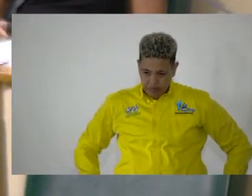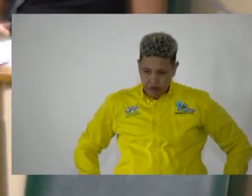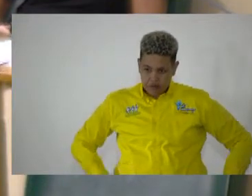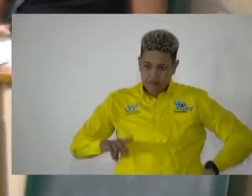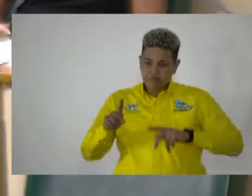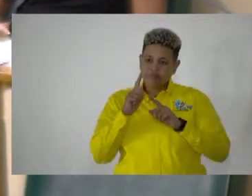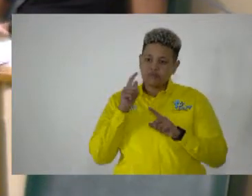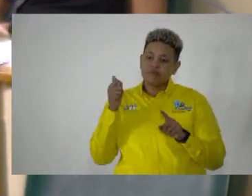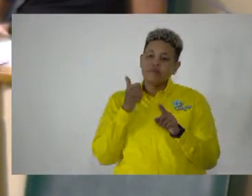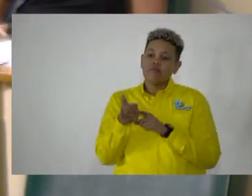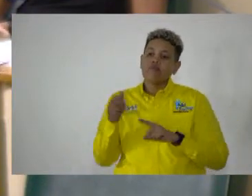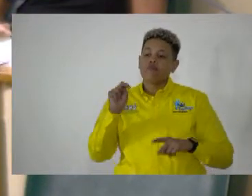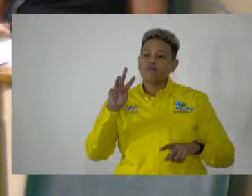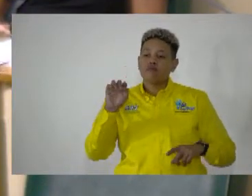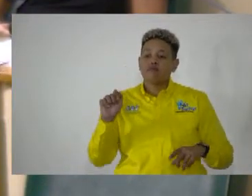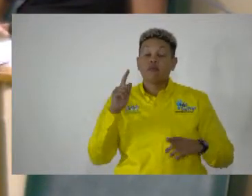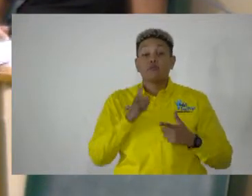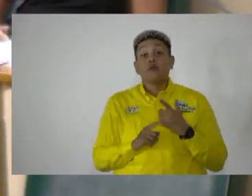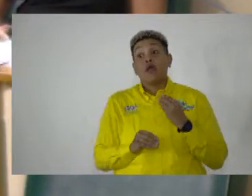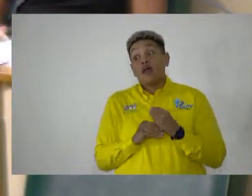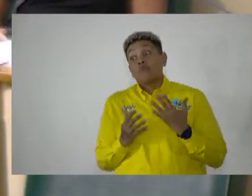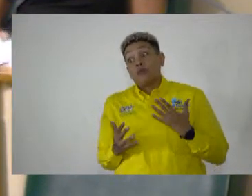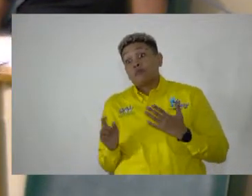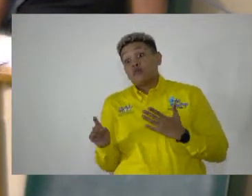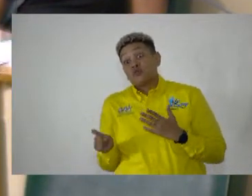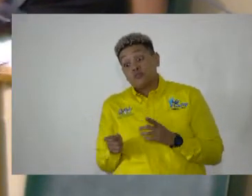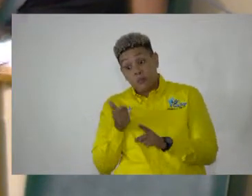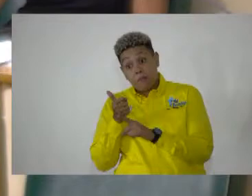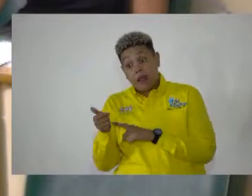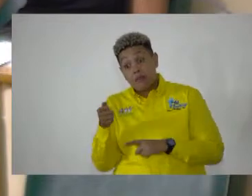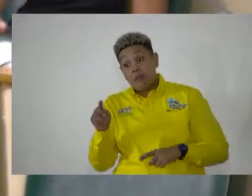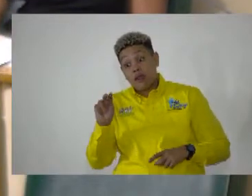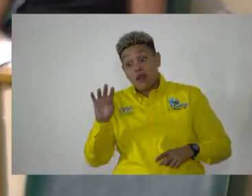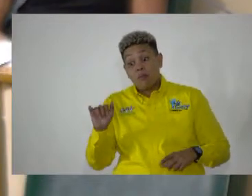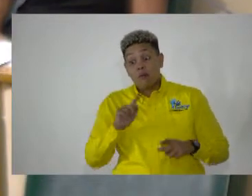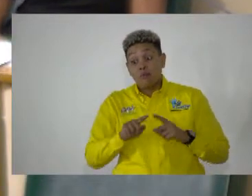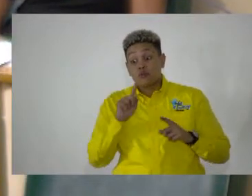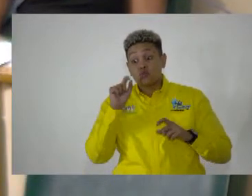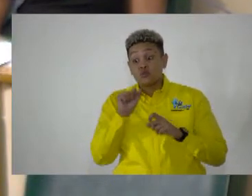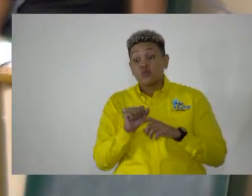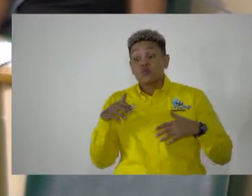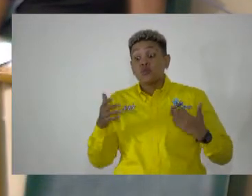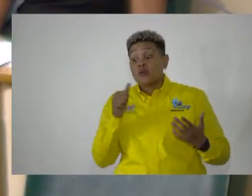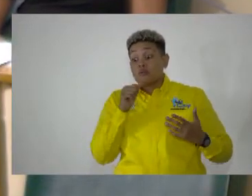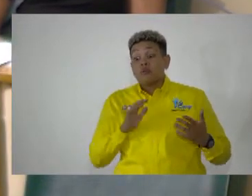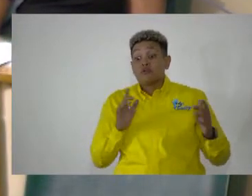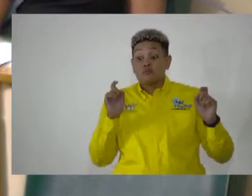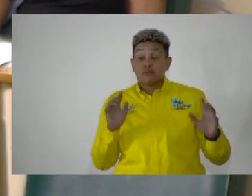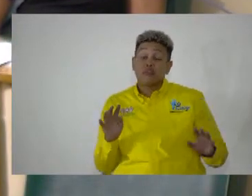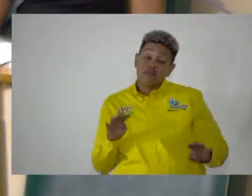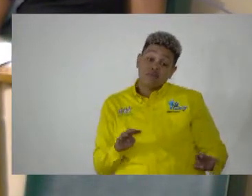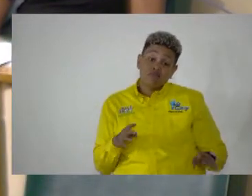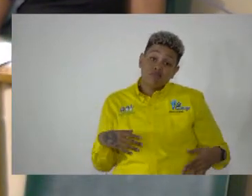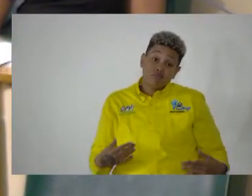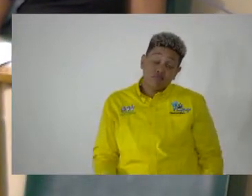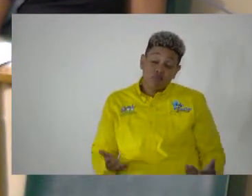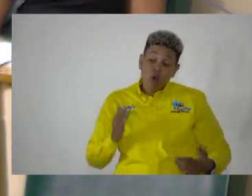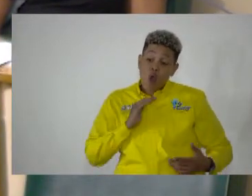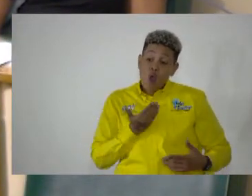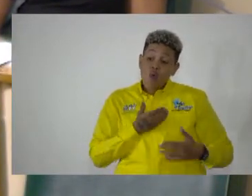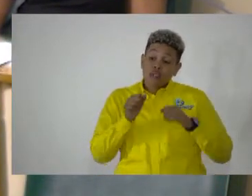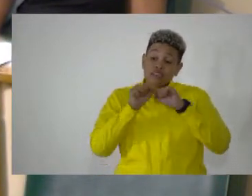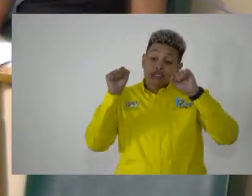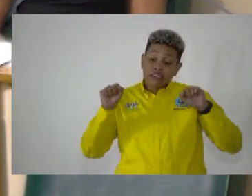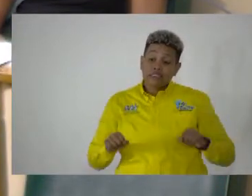at the feet of the NWA, and maybe there is blame to be put there, but the truth is, Madam Speaker, that our